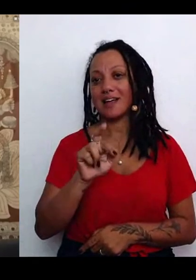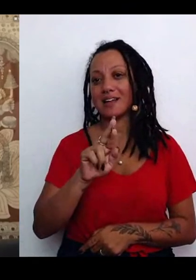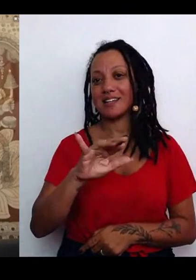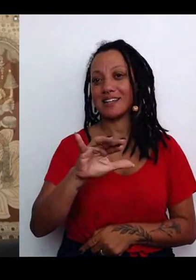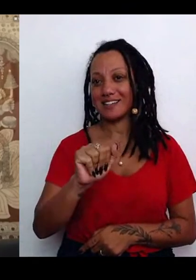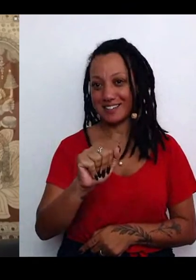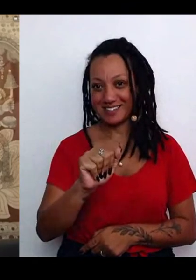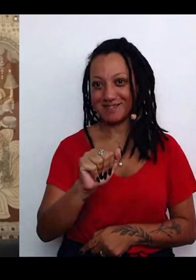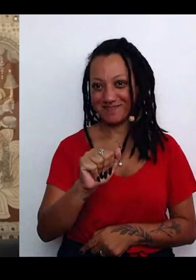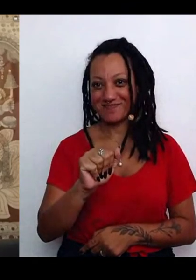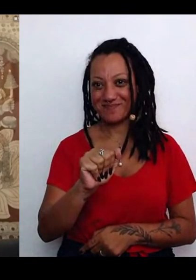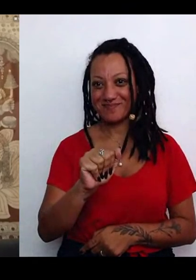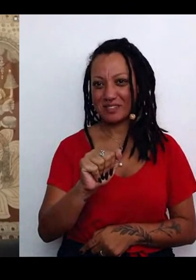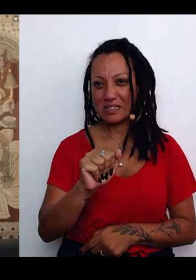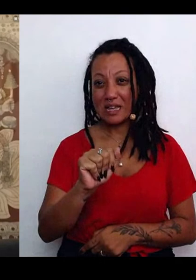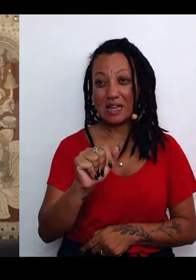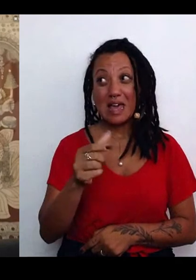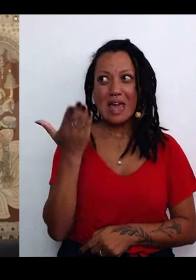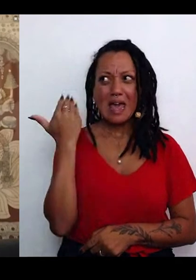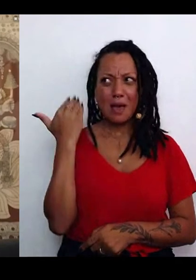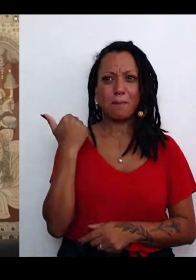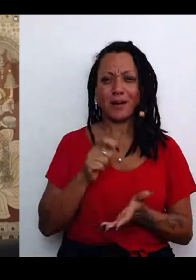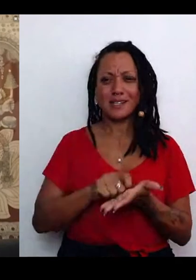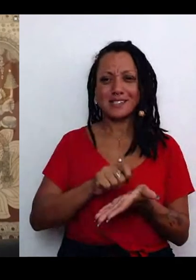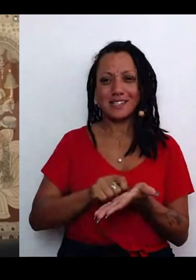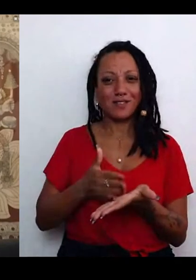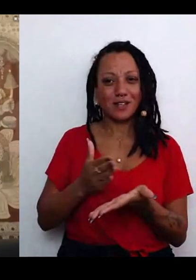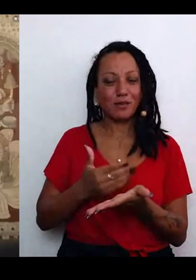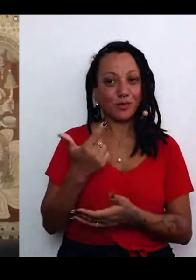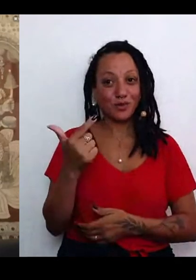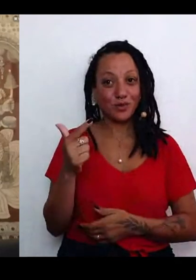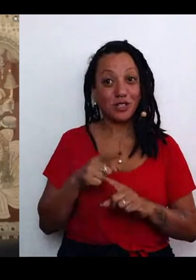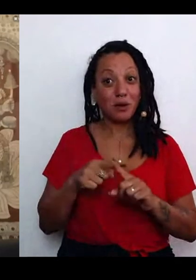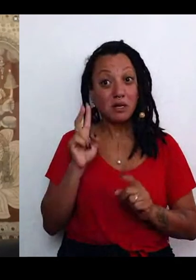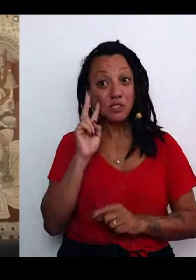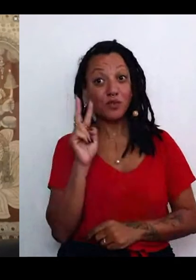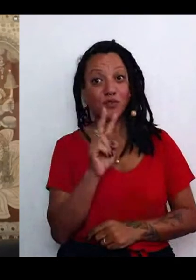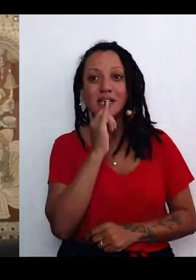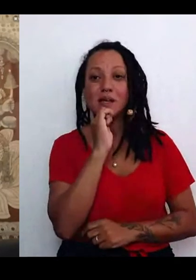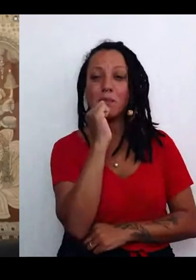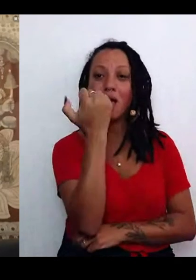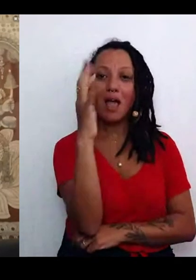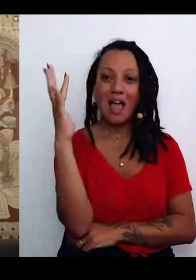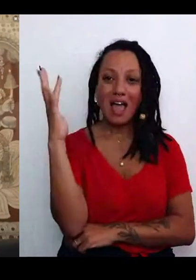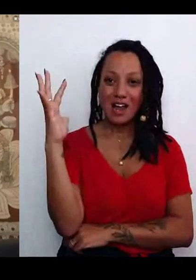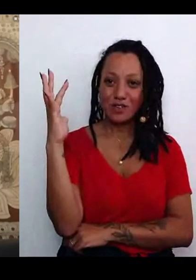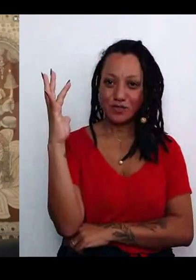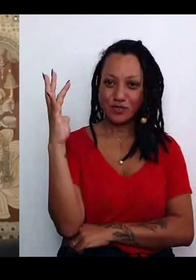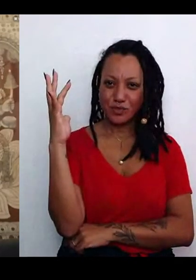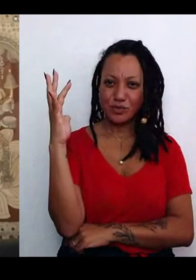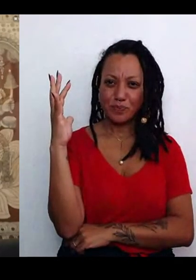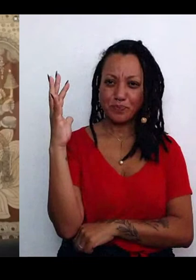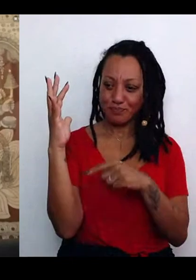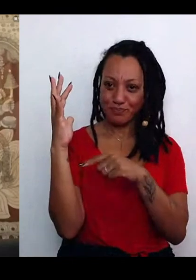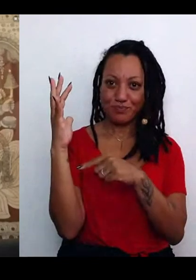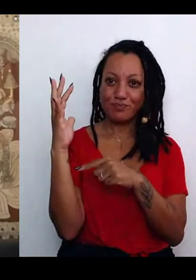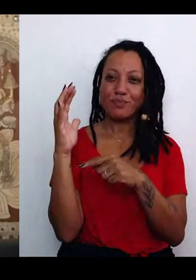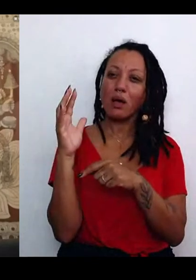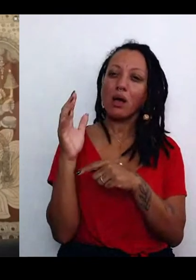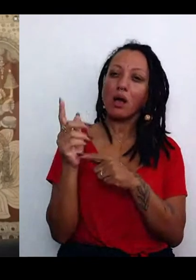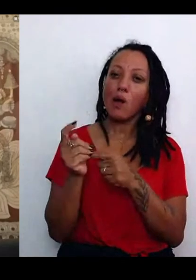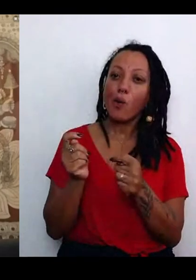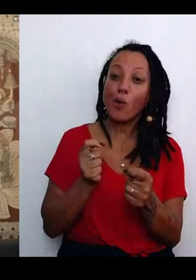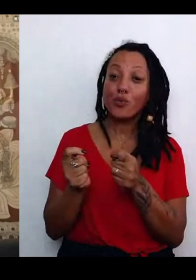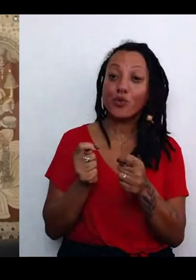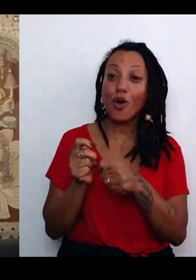is very good for Pest Control my Valley is famous for the rice aromatic rice a Texas Company claims to have invented